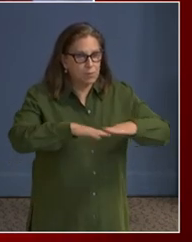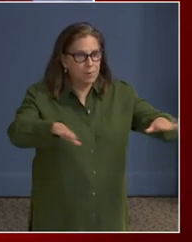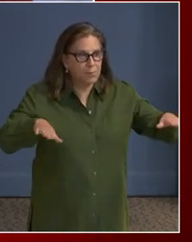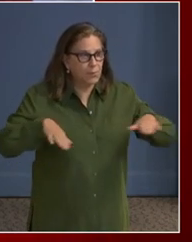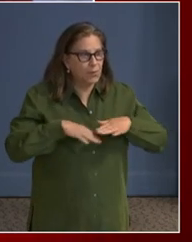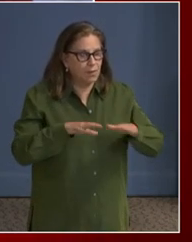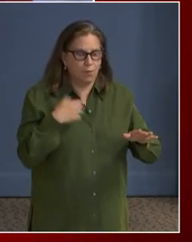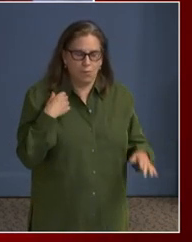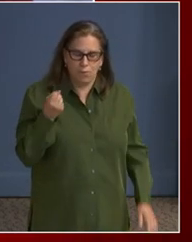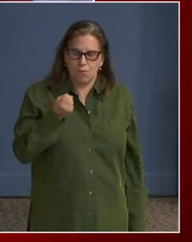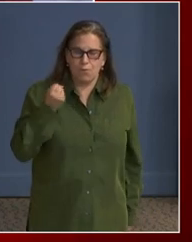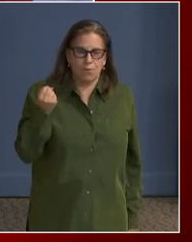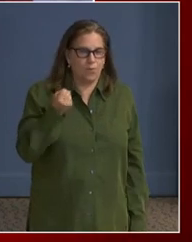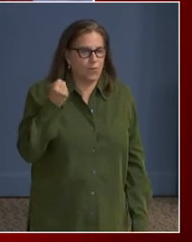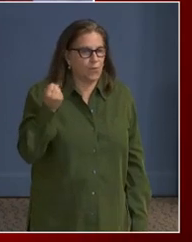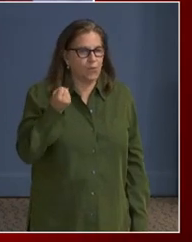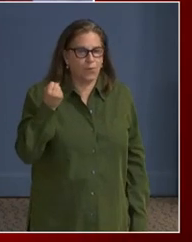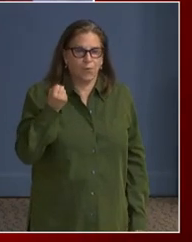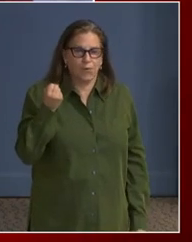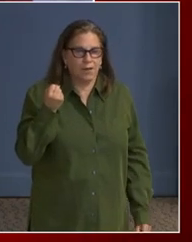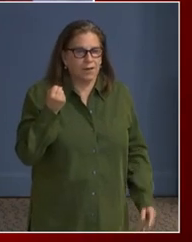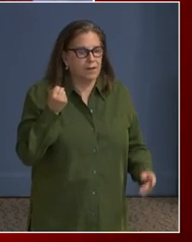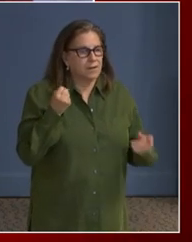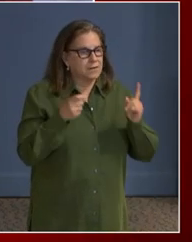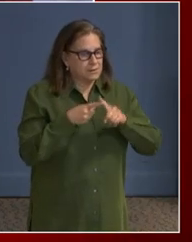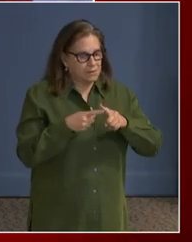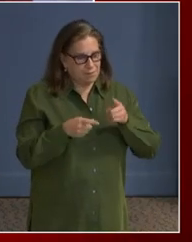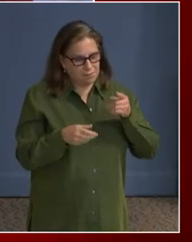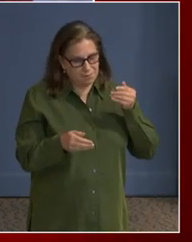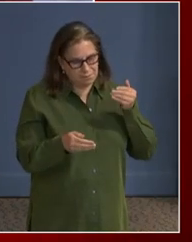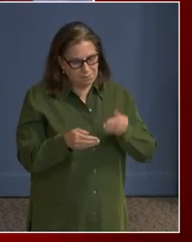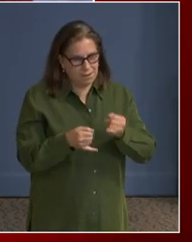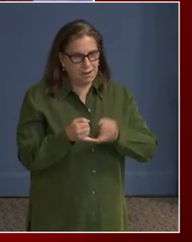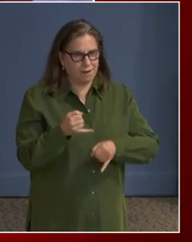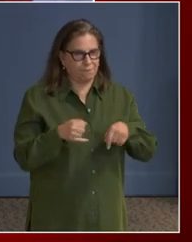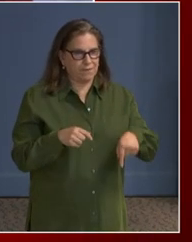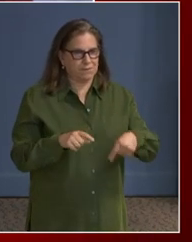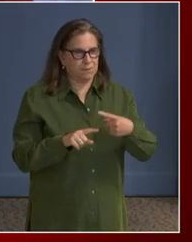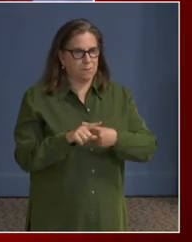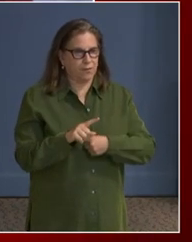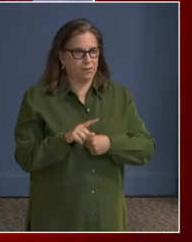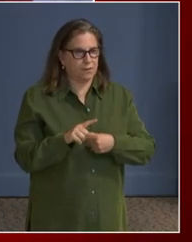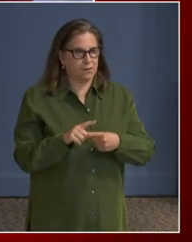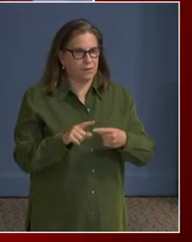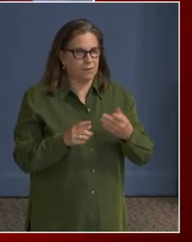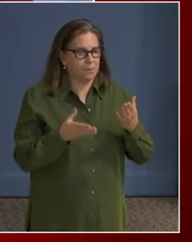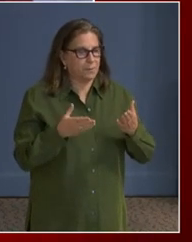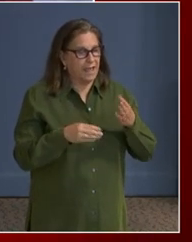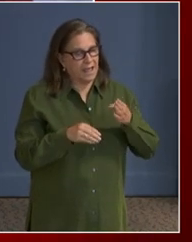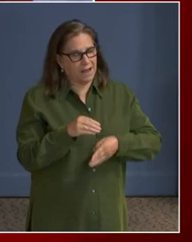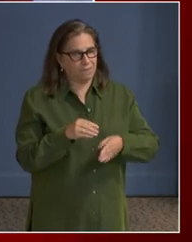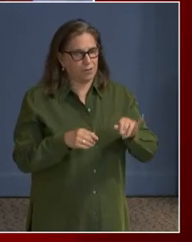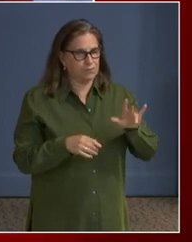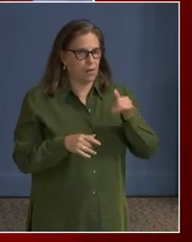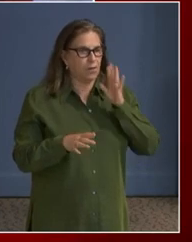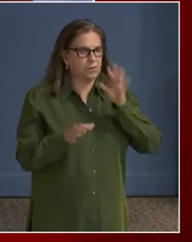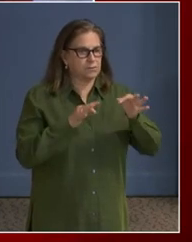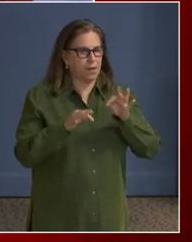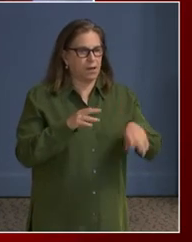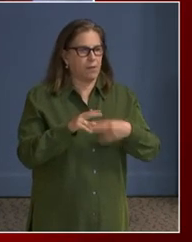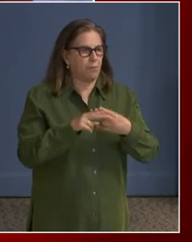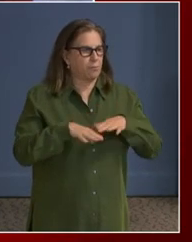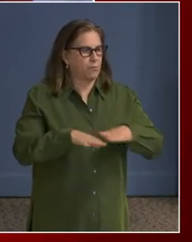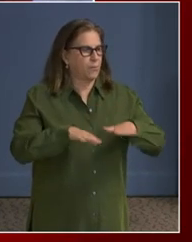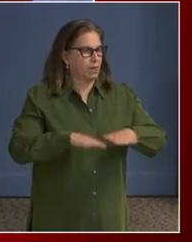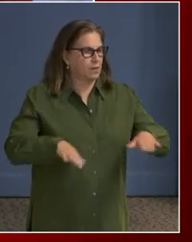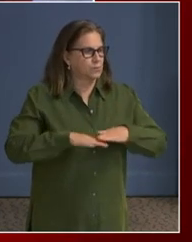until the end of the month. So we would expect in the end of July to tell you a little bit more about that. Yes, Sam.